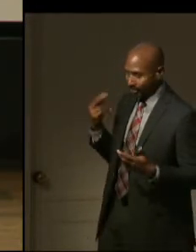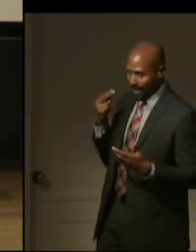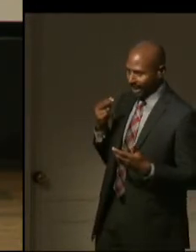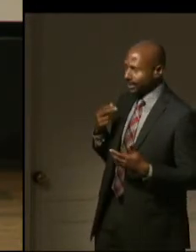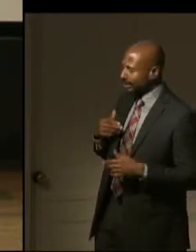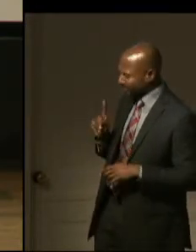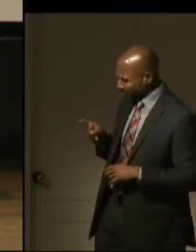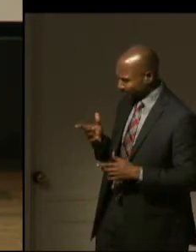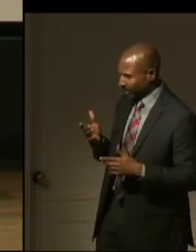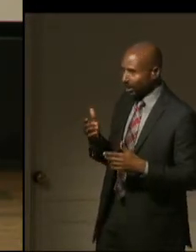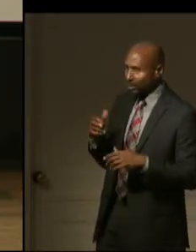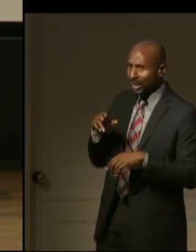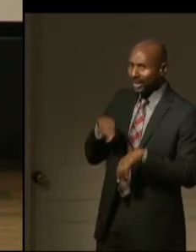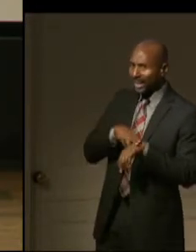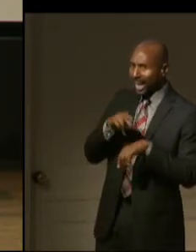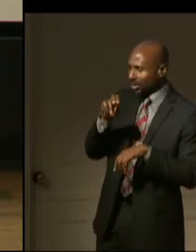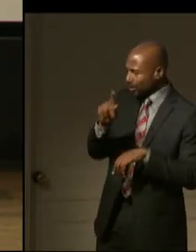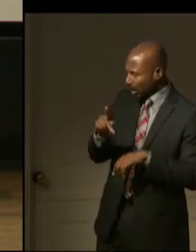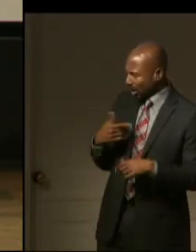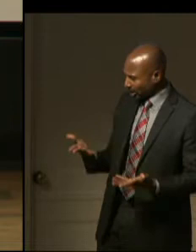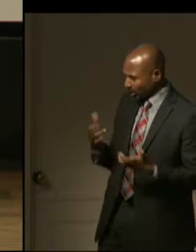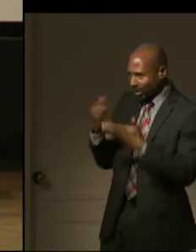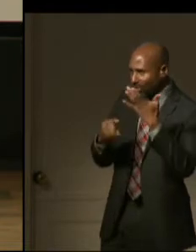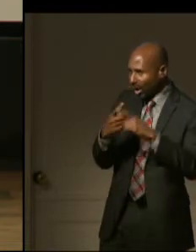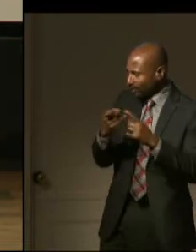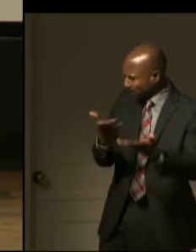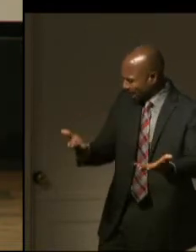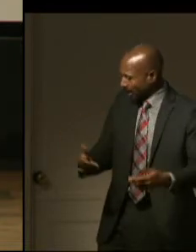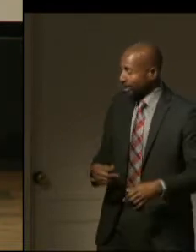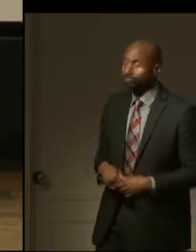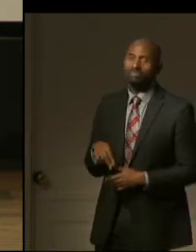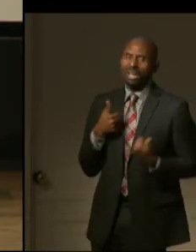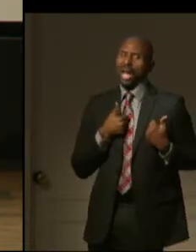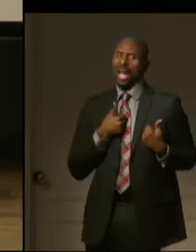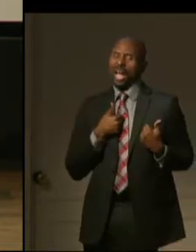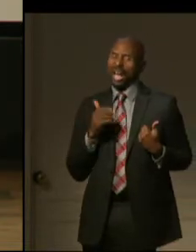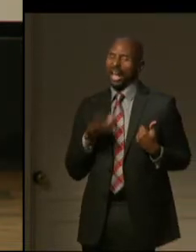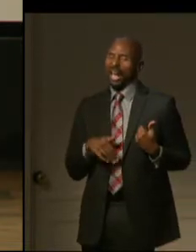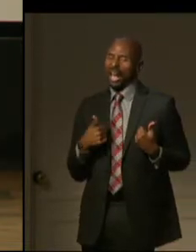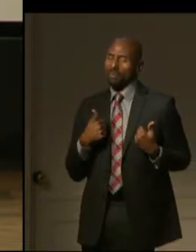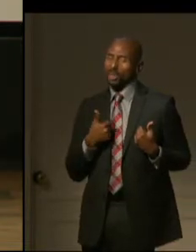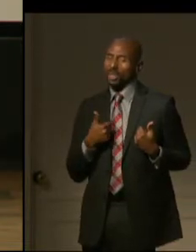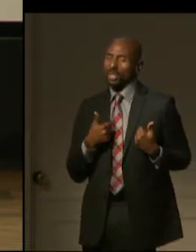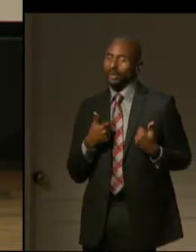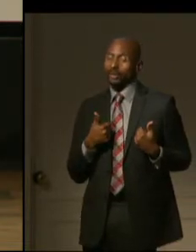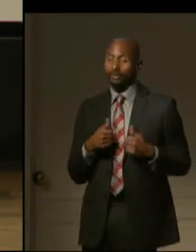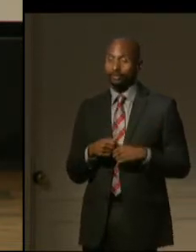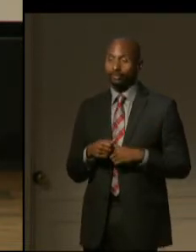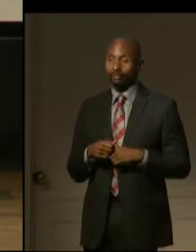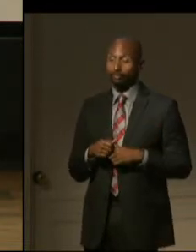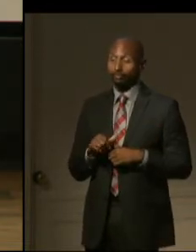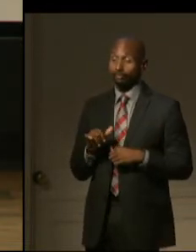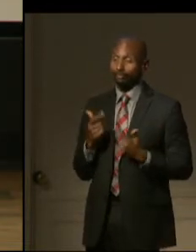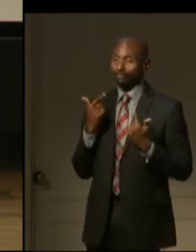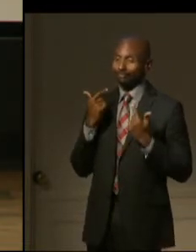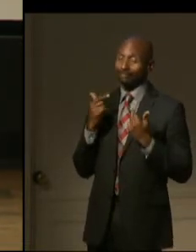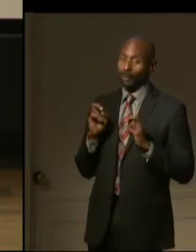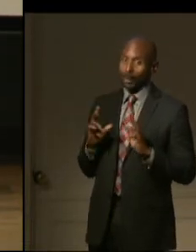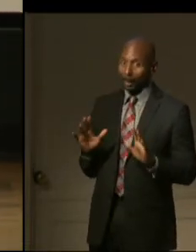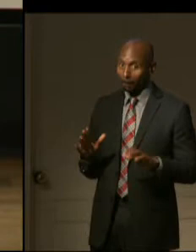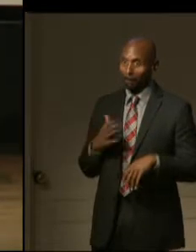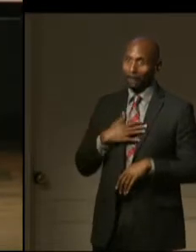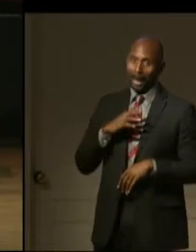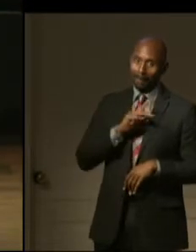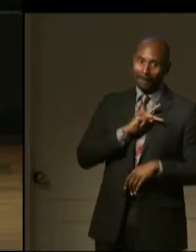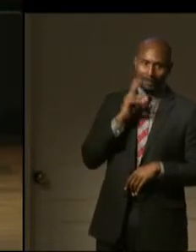to draw here? She said, no, I'm good. So this is a personal experience for me, but